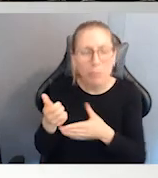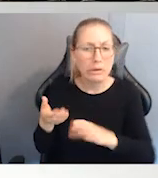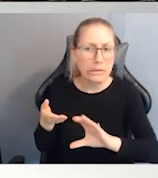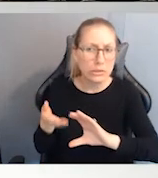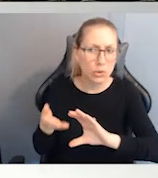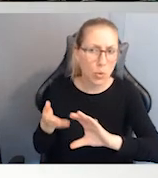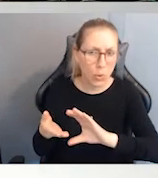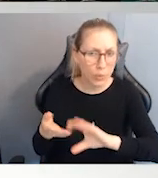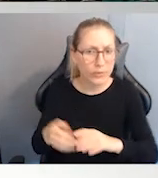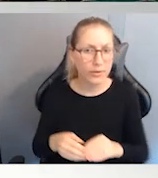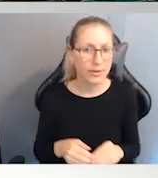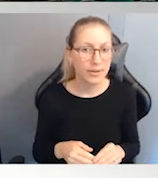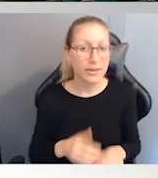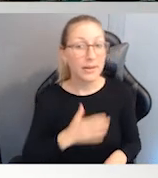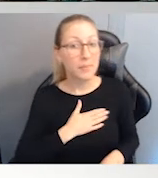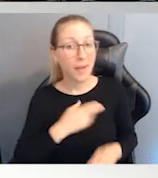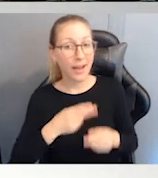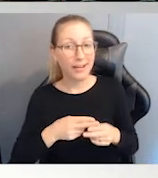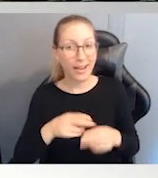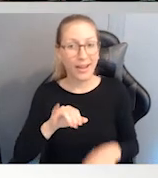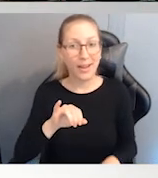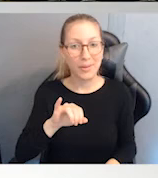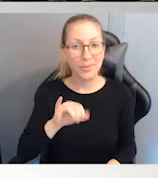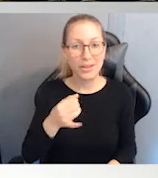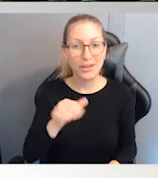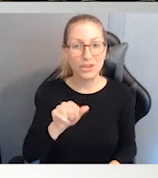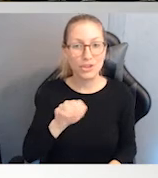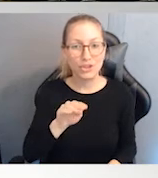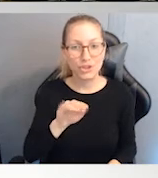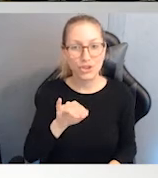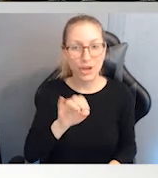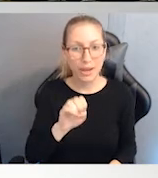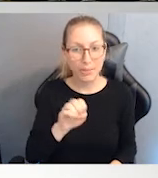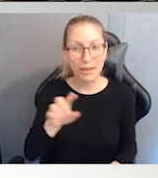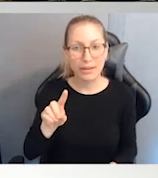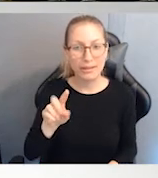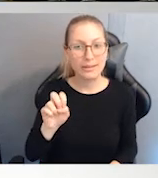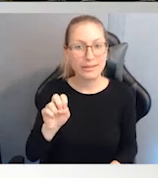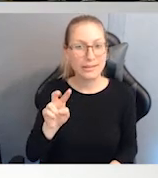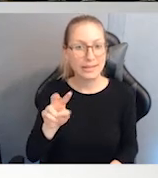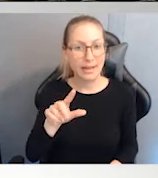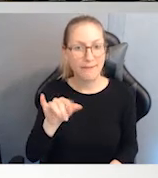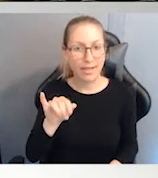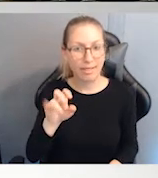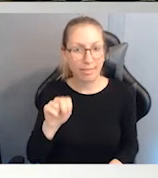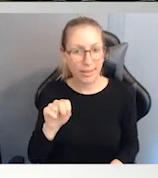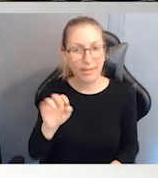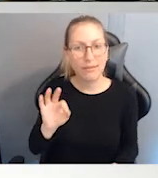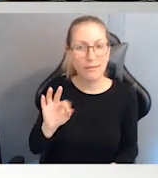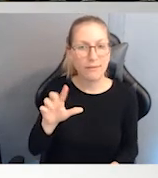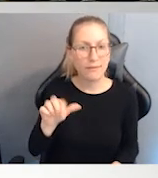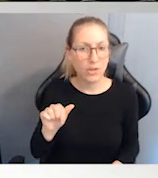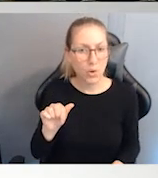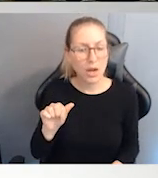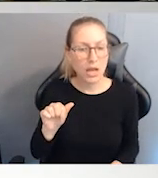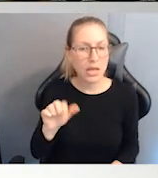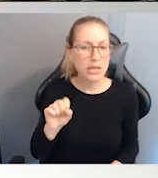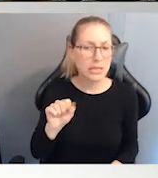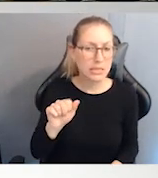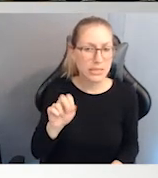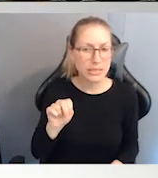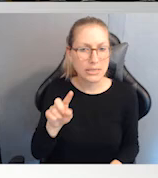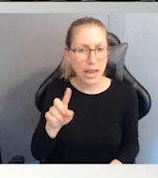My name is Jamie Devlin. I am the Florida Sand Board Rep. I live independently